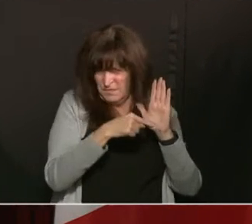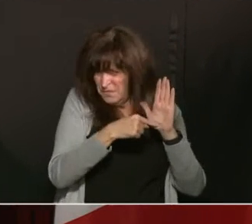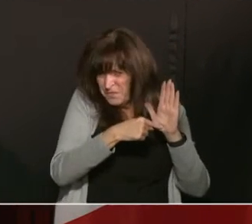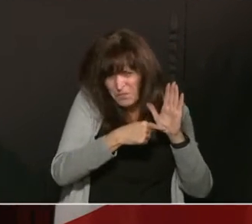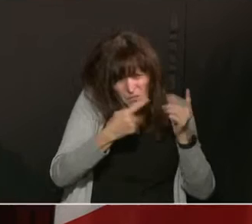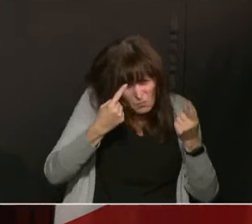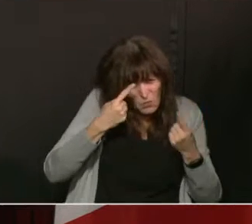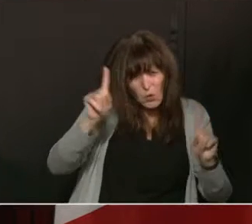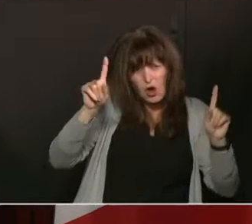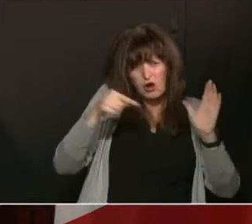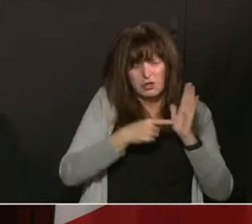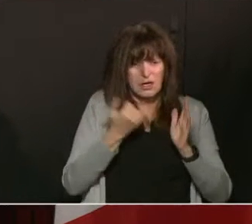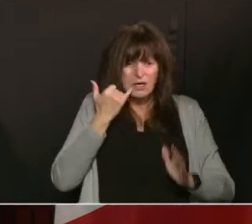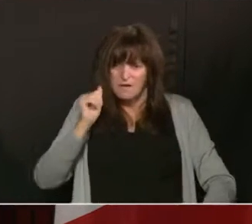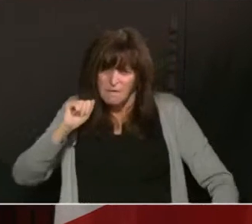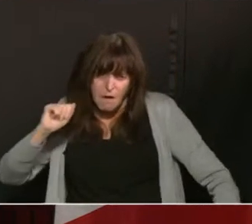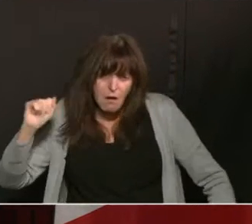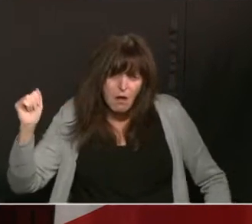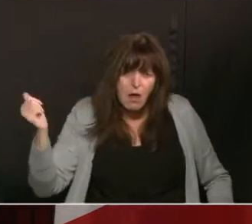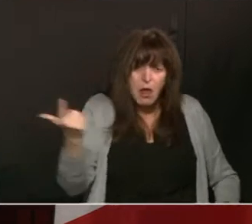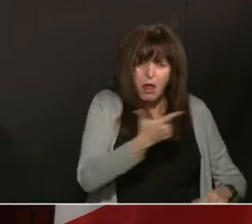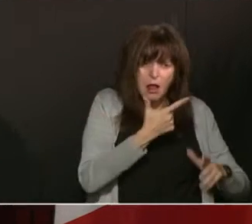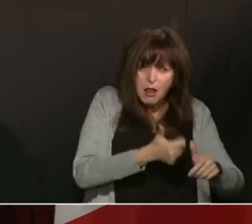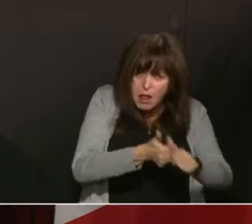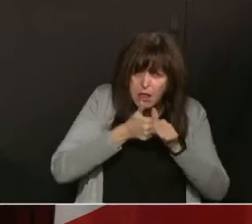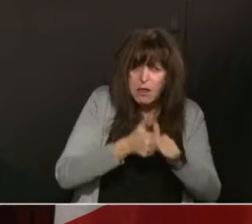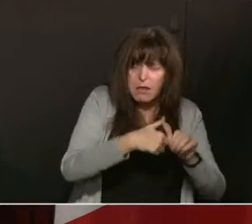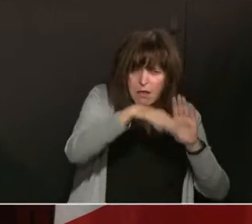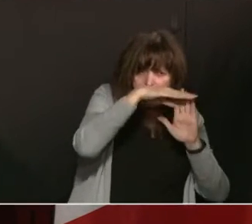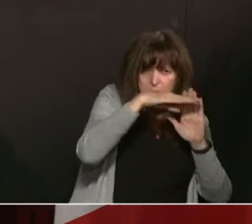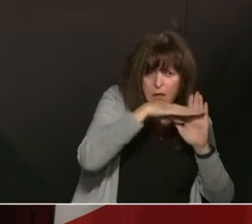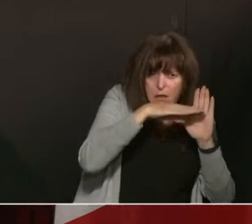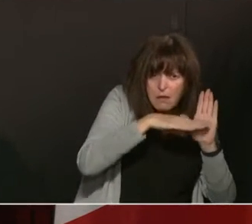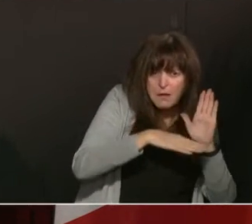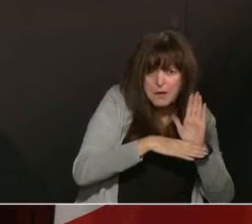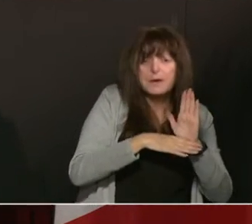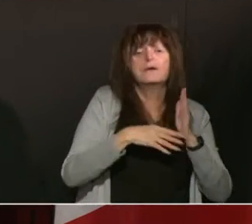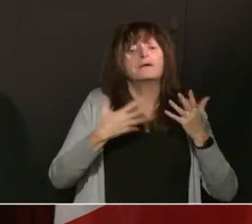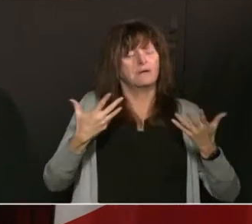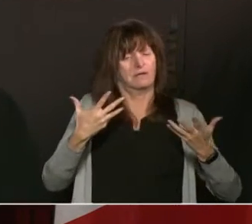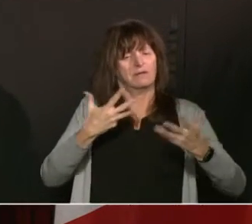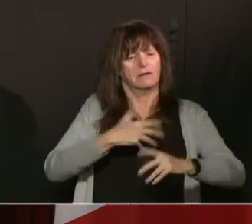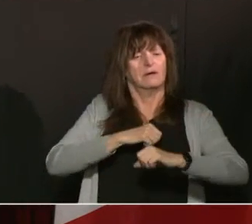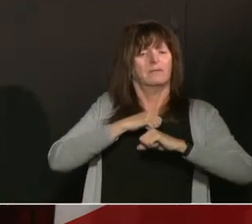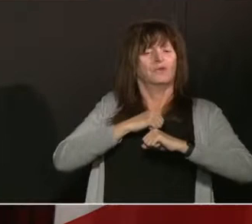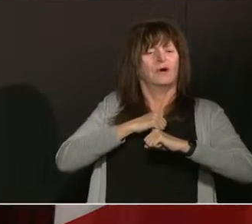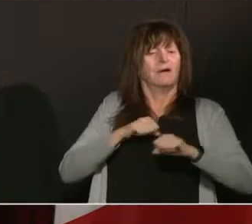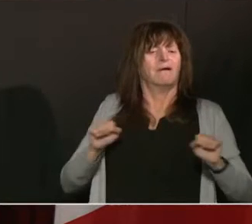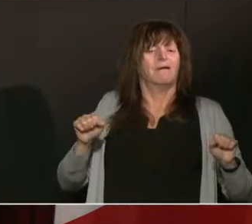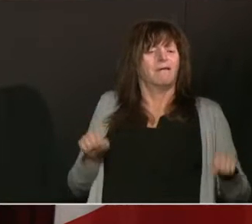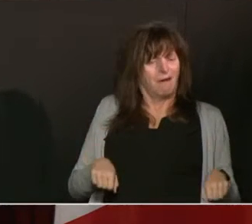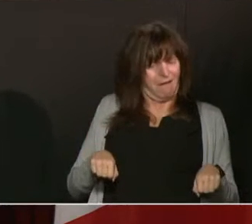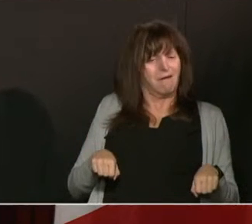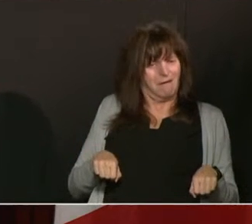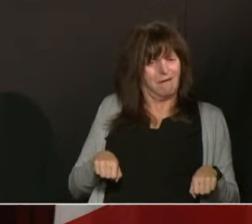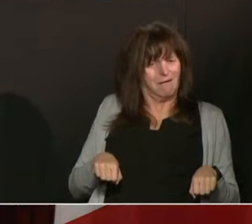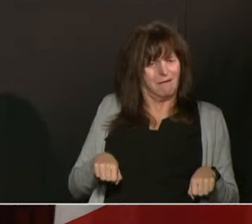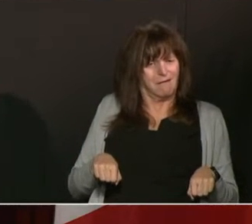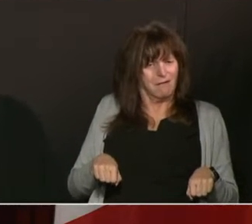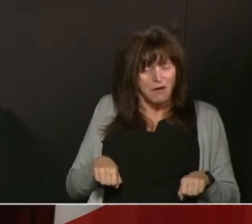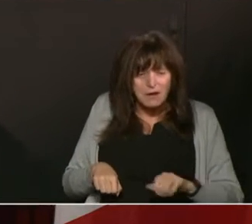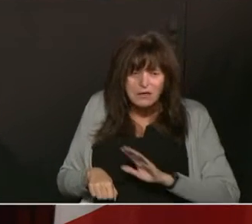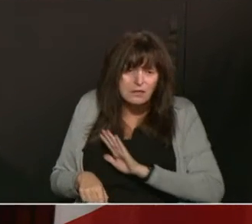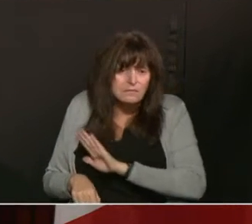provide additional layers of protection against this virus. Remember to keep the size of your gatherings over the